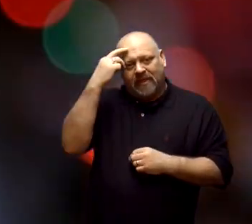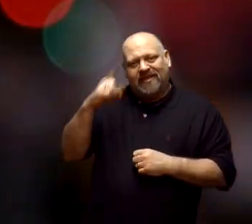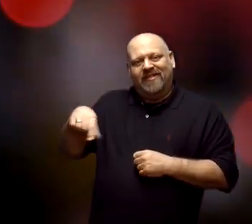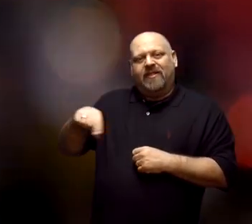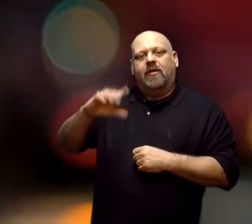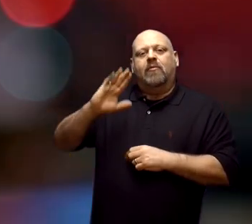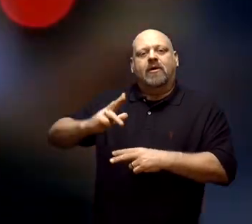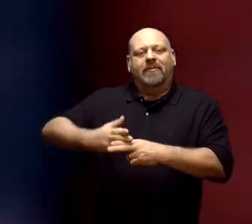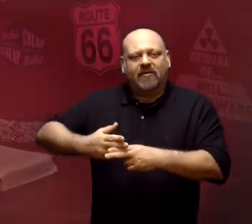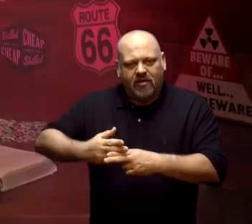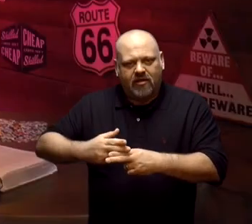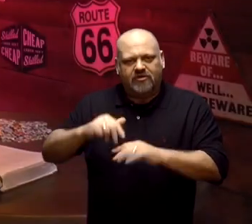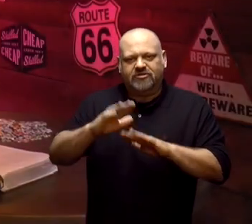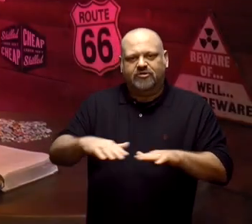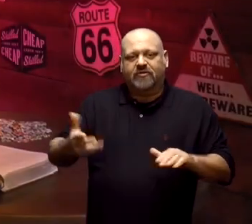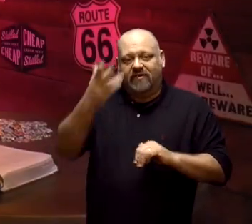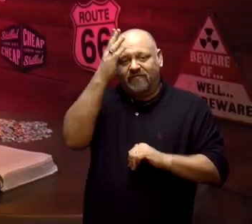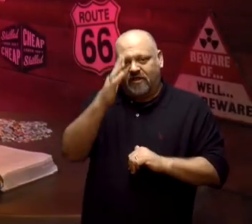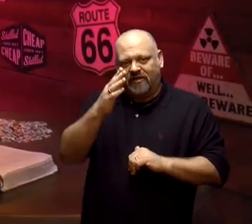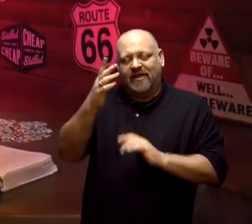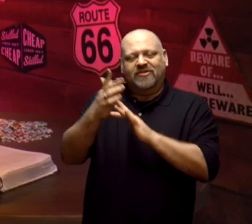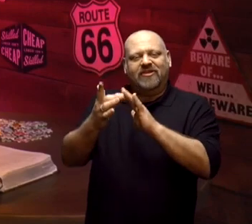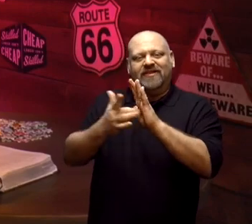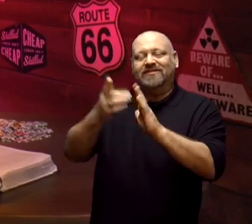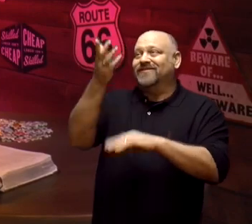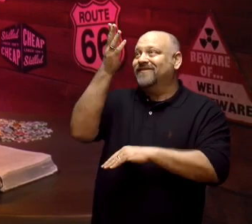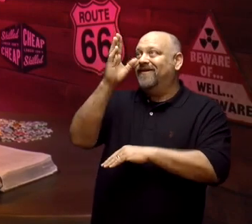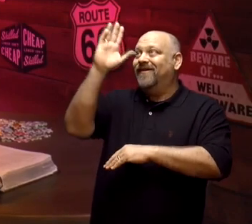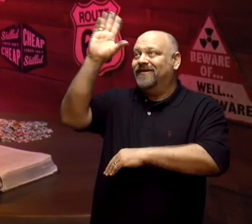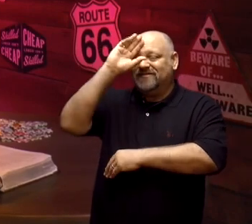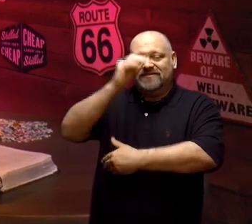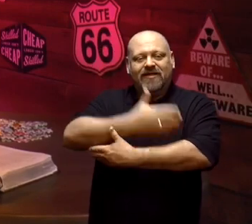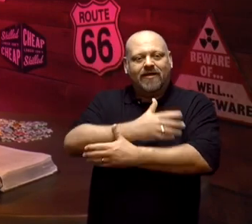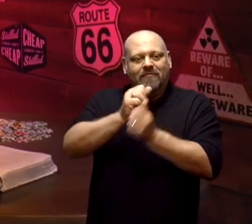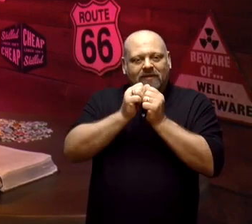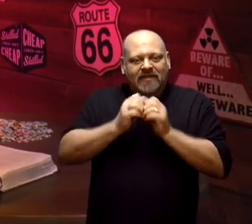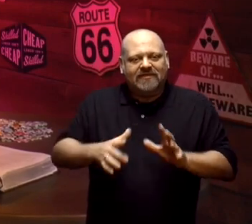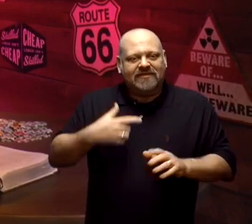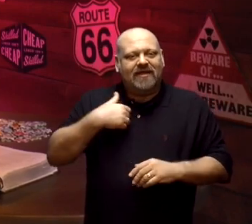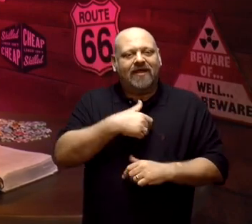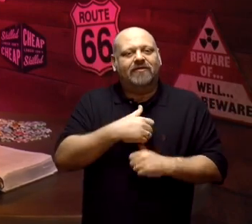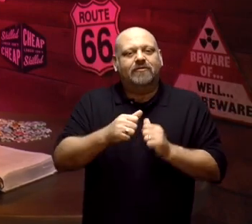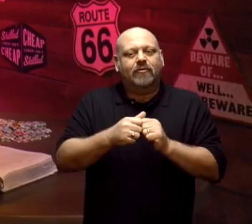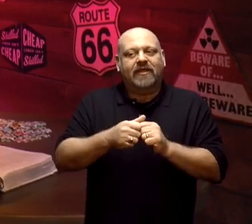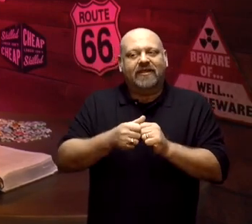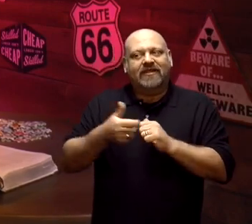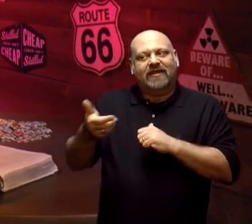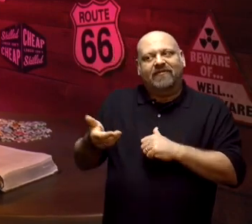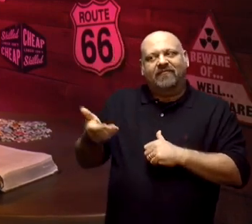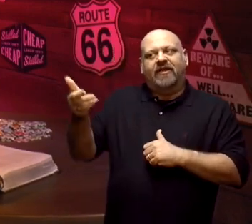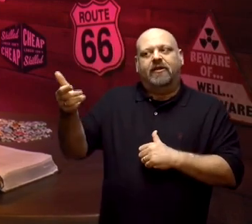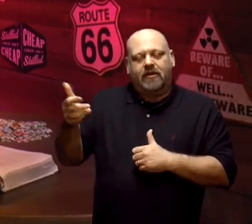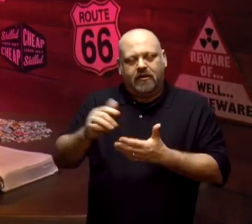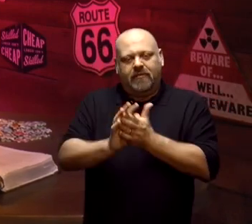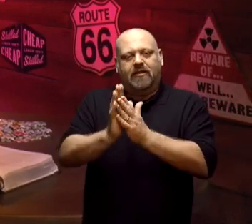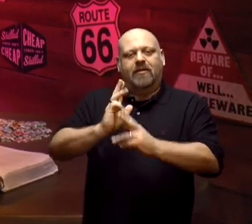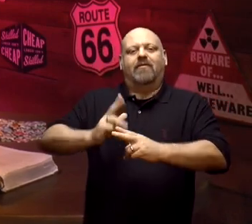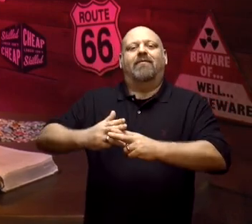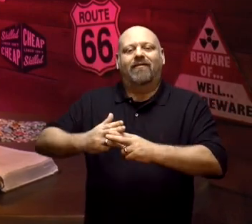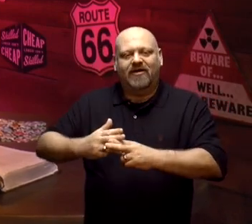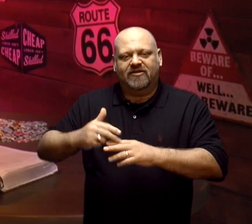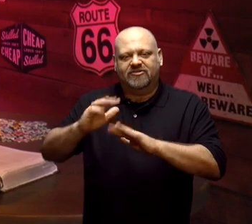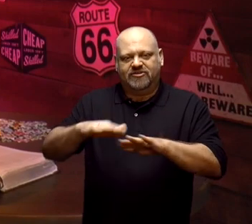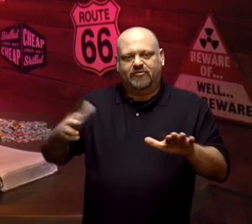called children of God. Jesus, the Son of God, blesses us with the invitation to be called children of